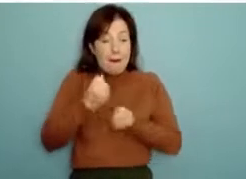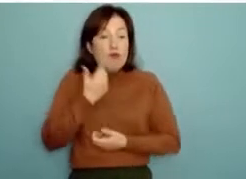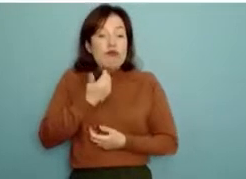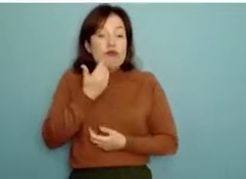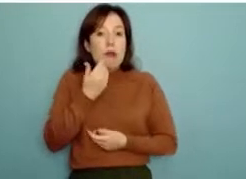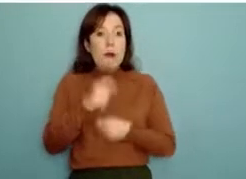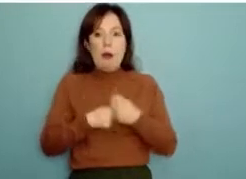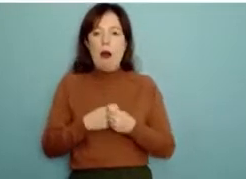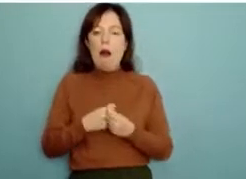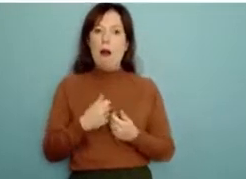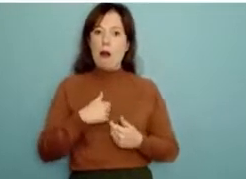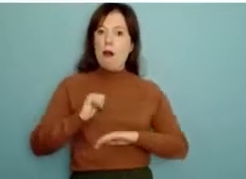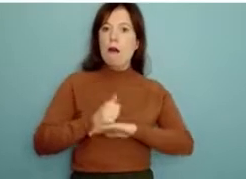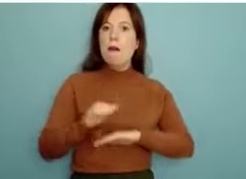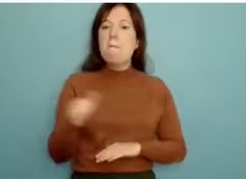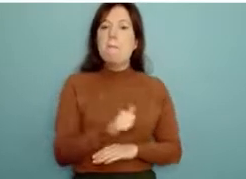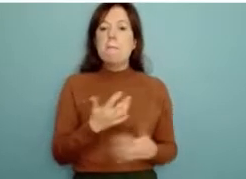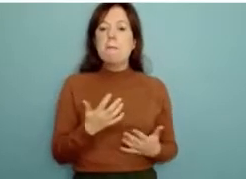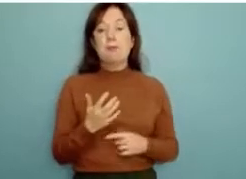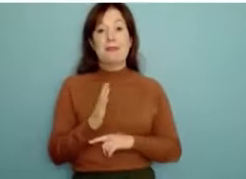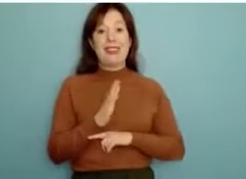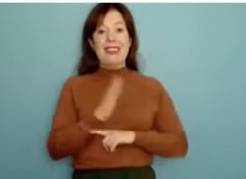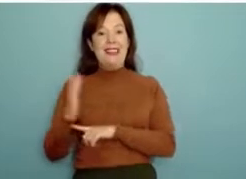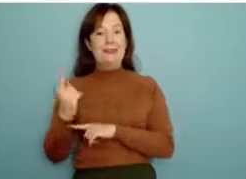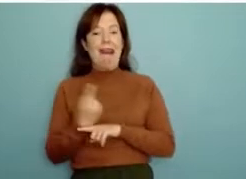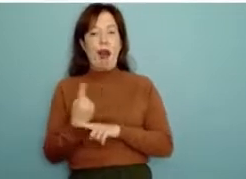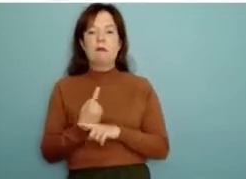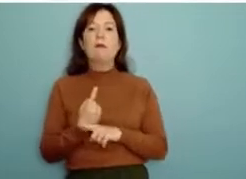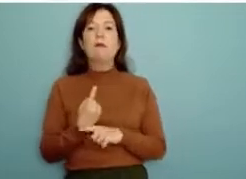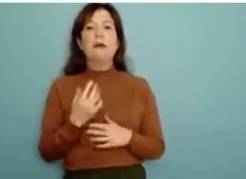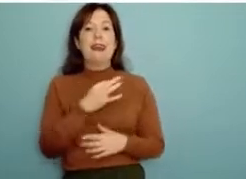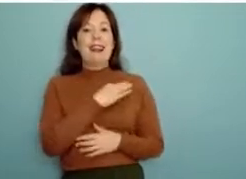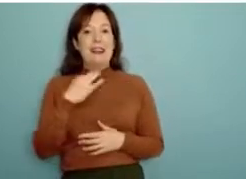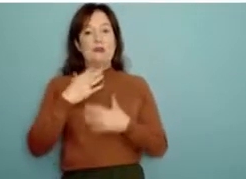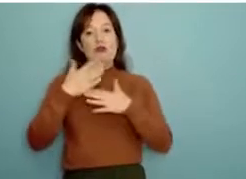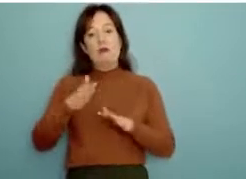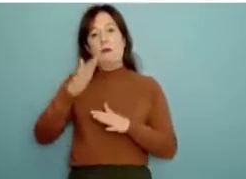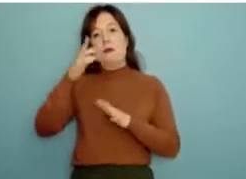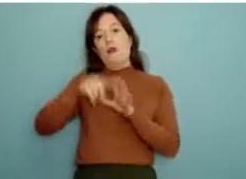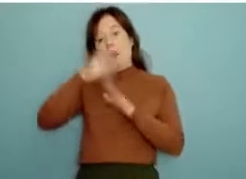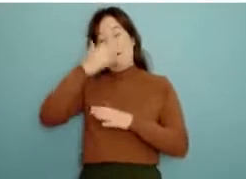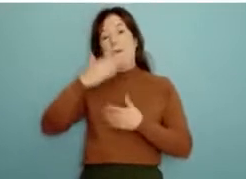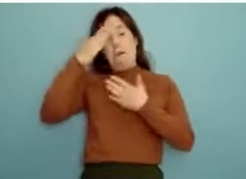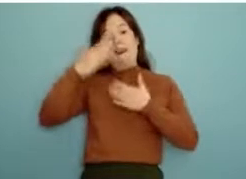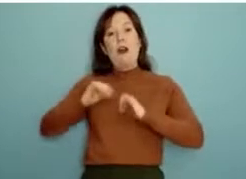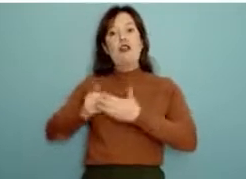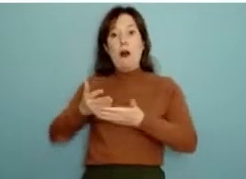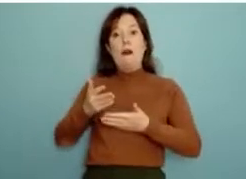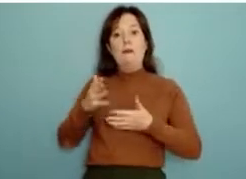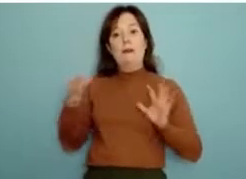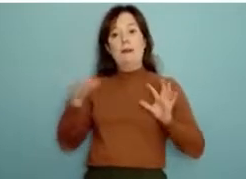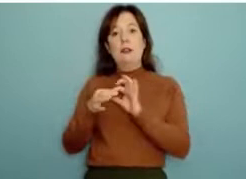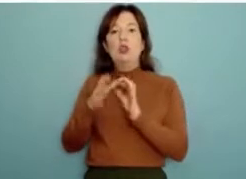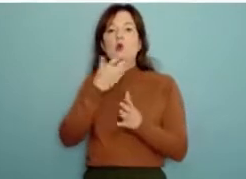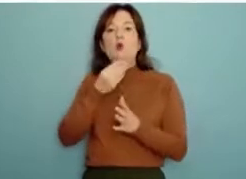Together alongside that, in the east of England, we've been working with clinical children and people's mental health services using a survey approach